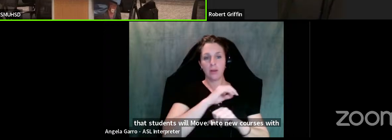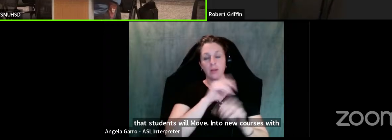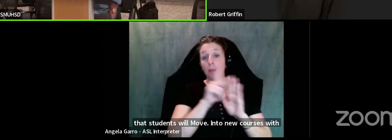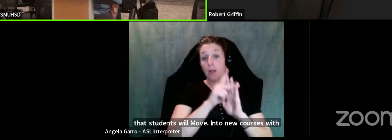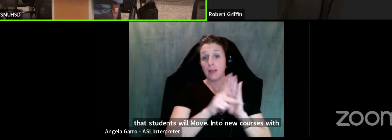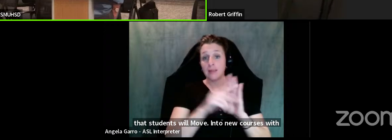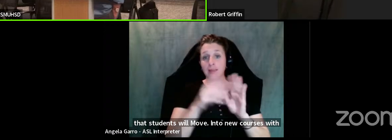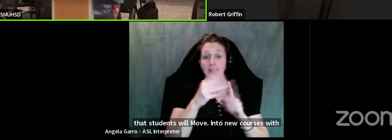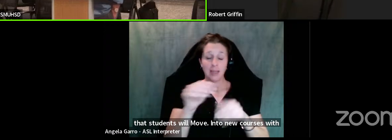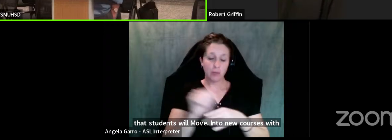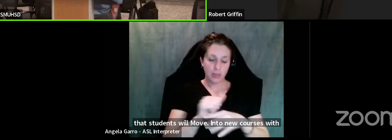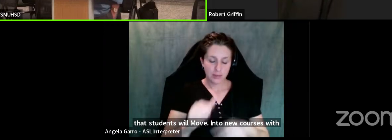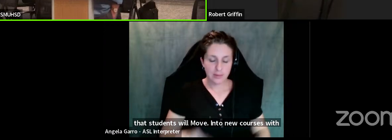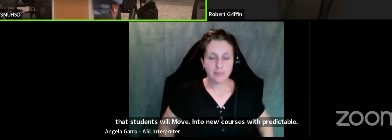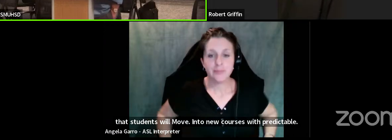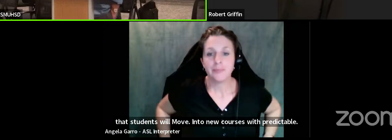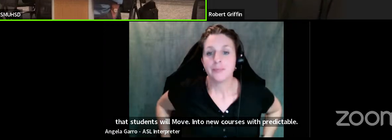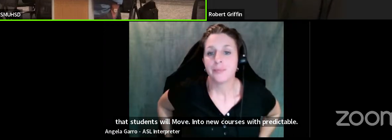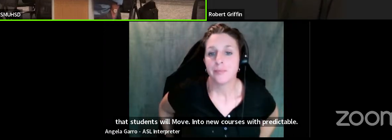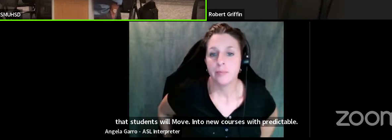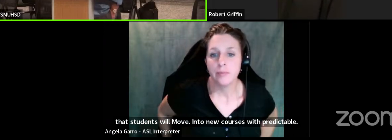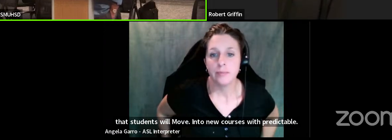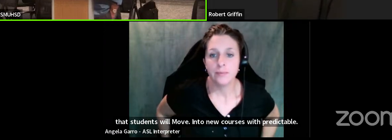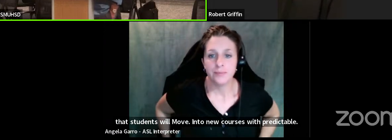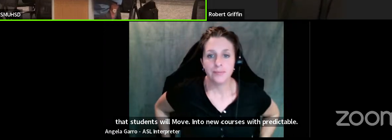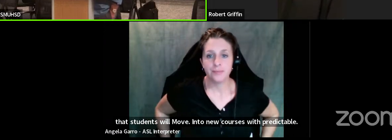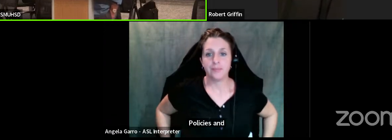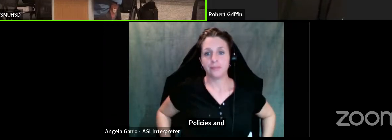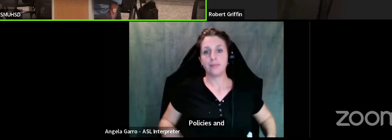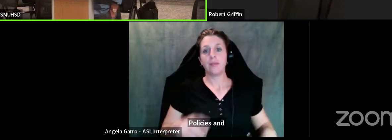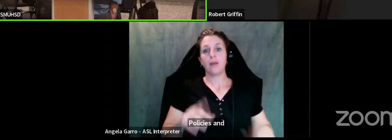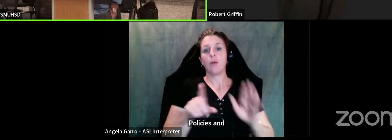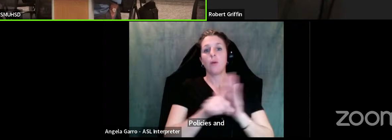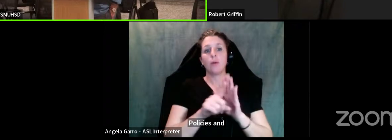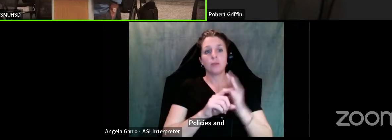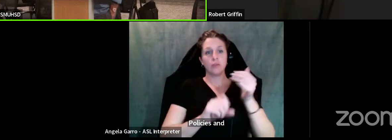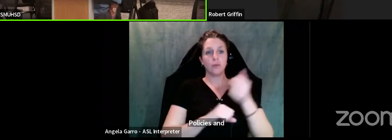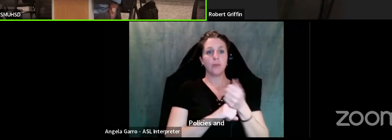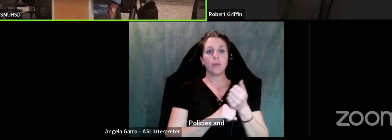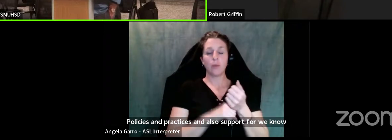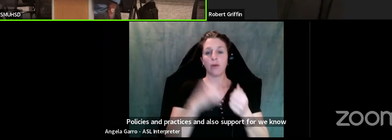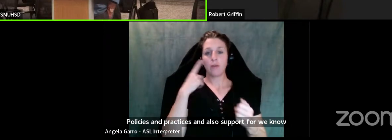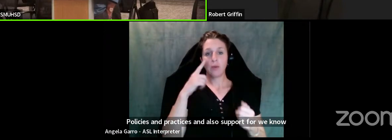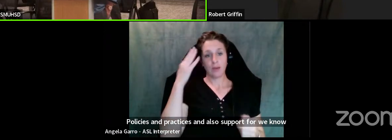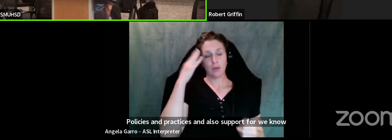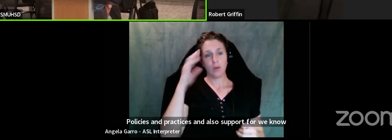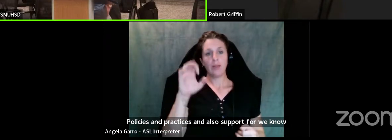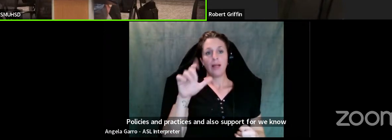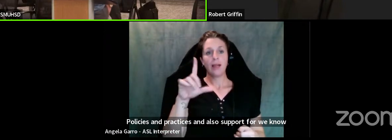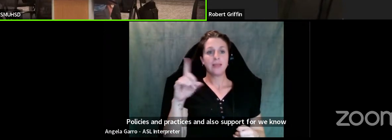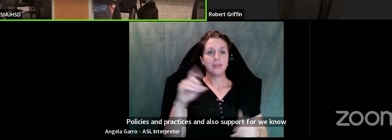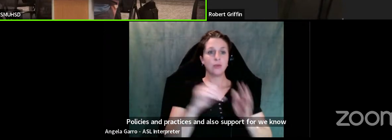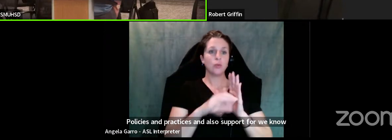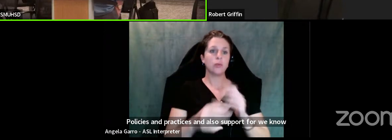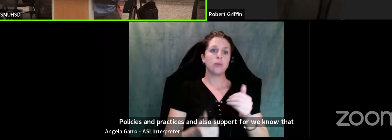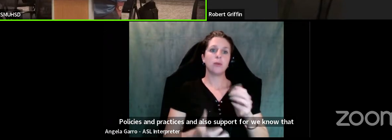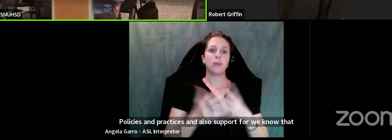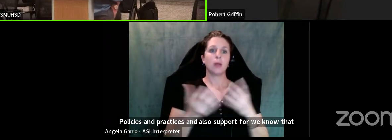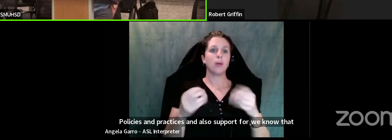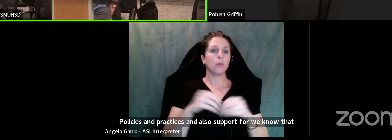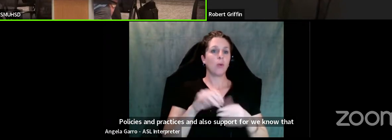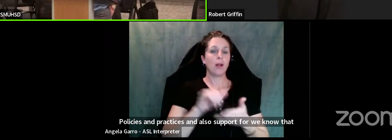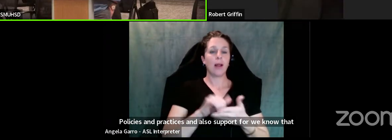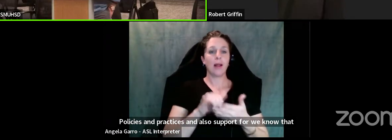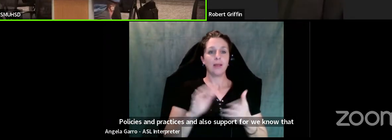policies and practices. And also support for, we know that ELD students are much more likely